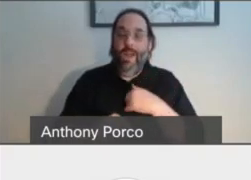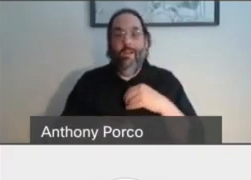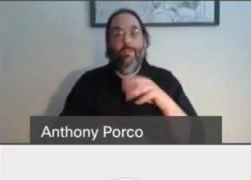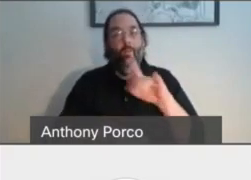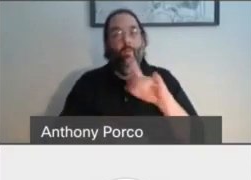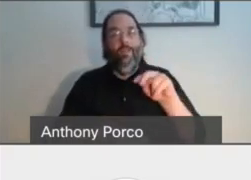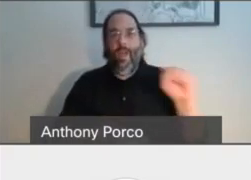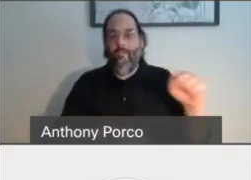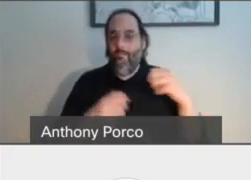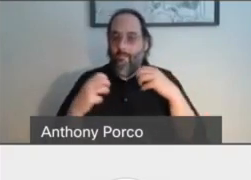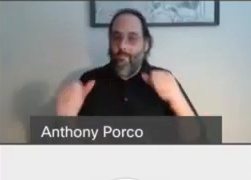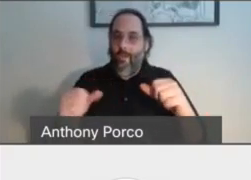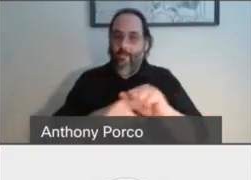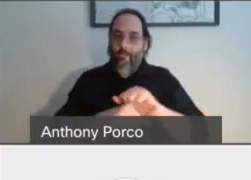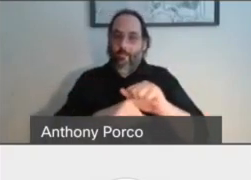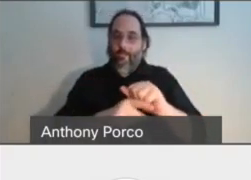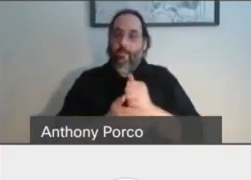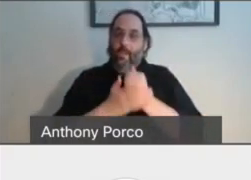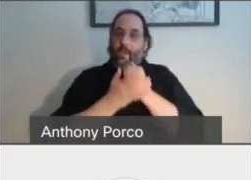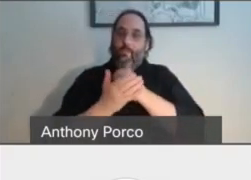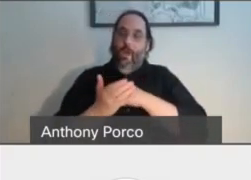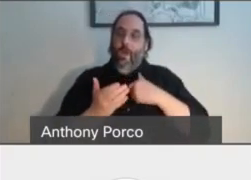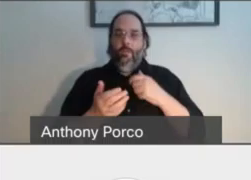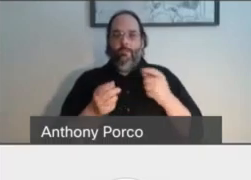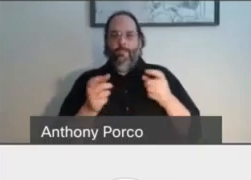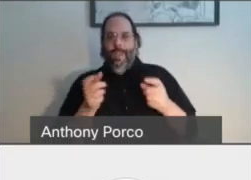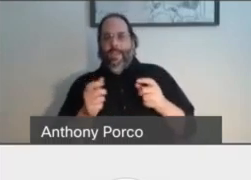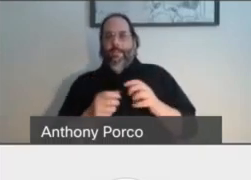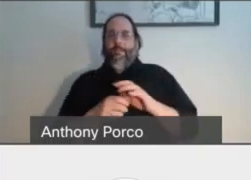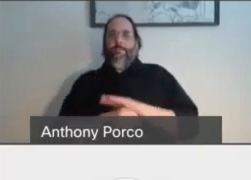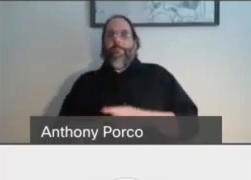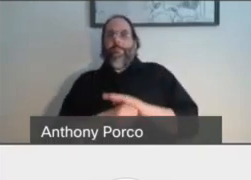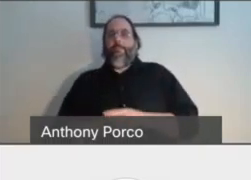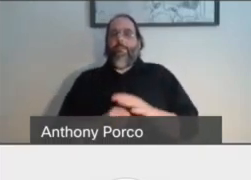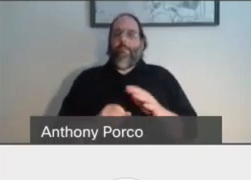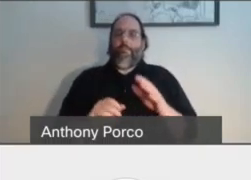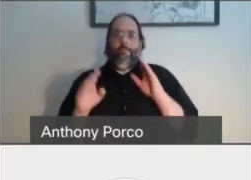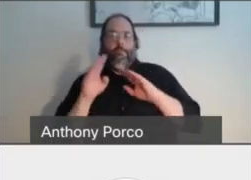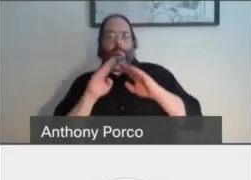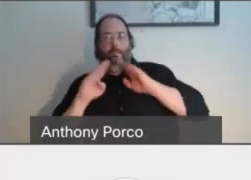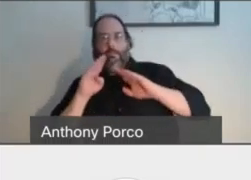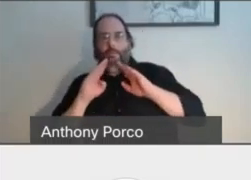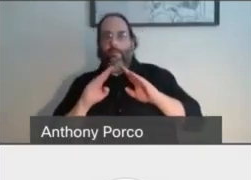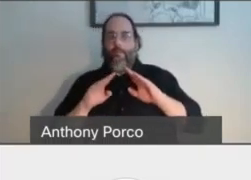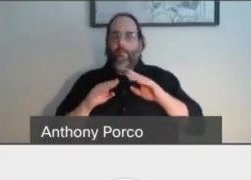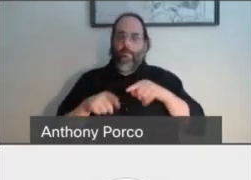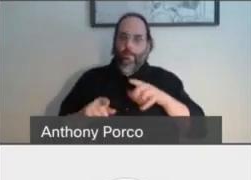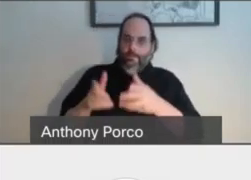exercises to help us manage our anxiety and frustration as we deal with the new, all of the changes that